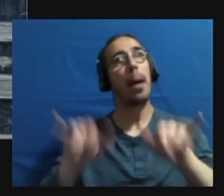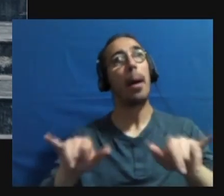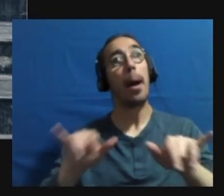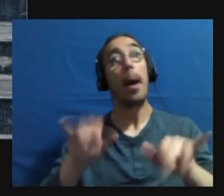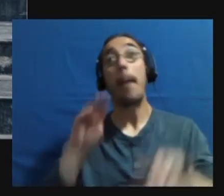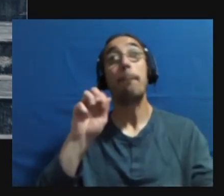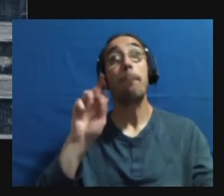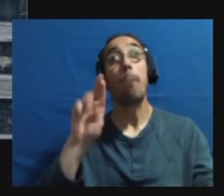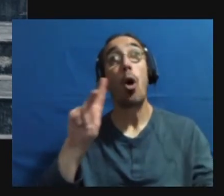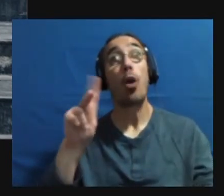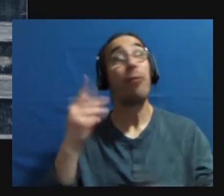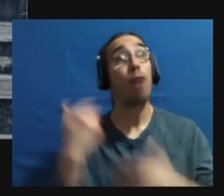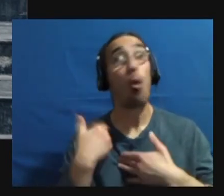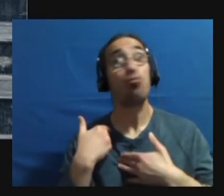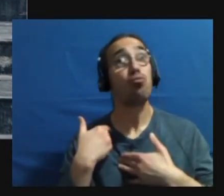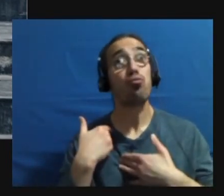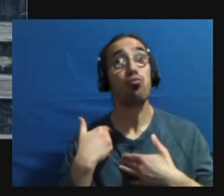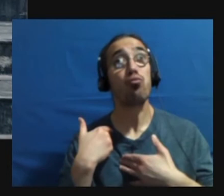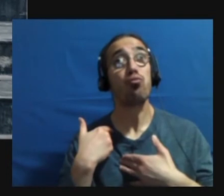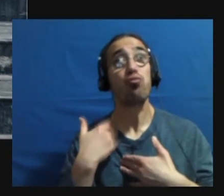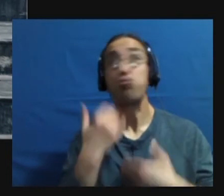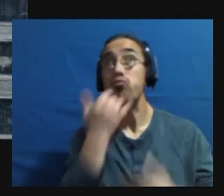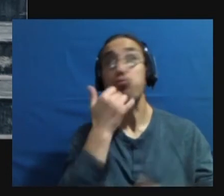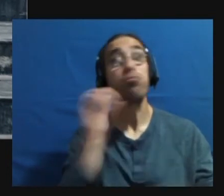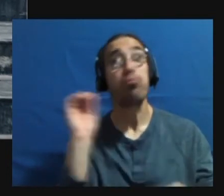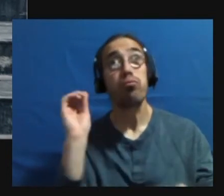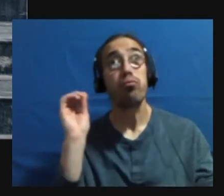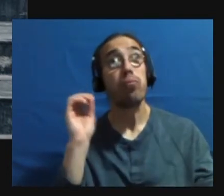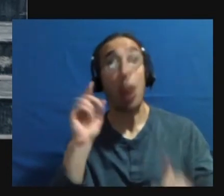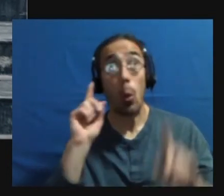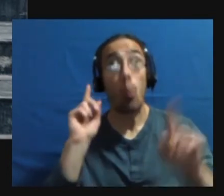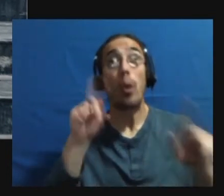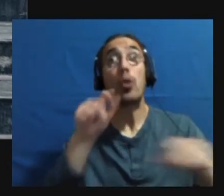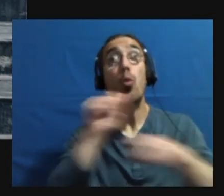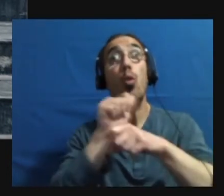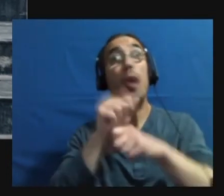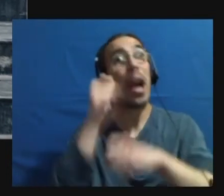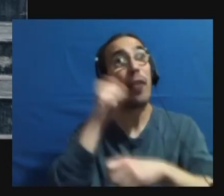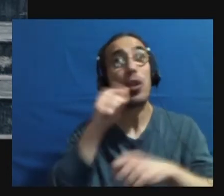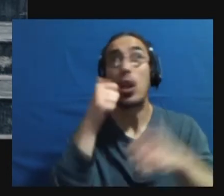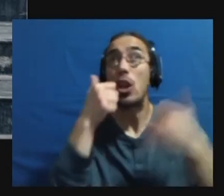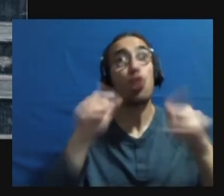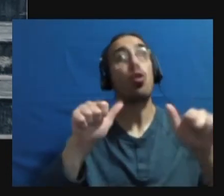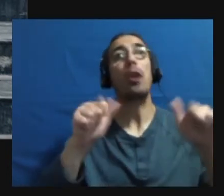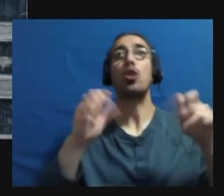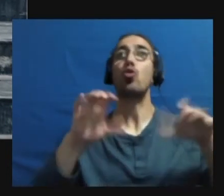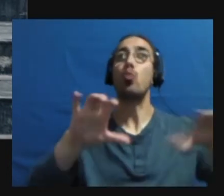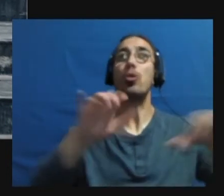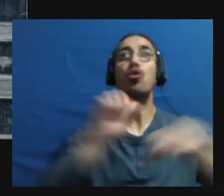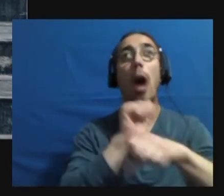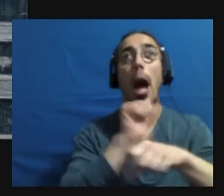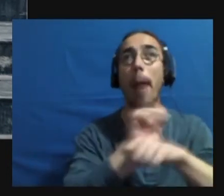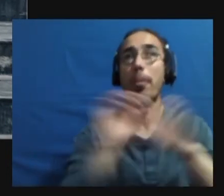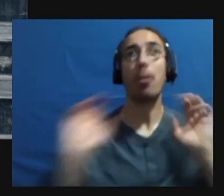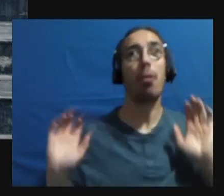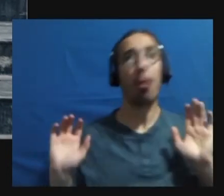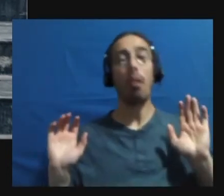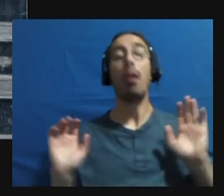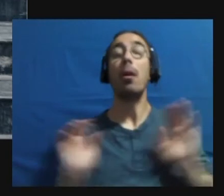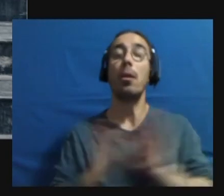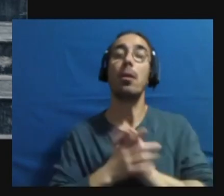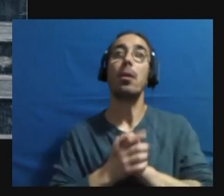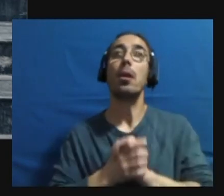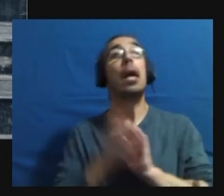didn't do anything wrong. He's there every day. He was doing his job. He would have been more dedicated.